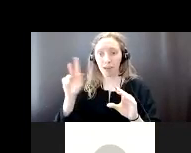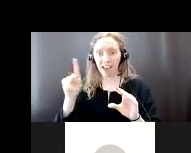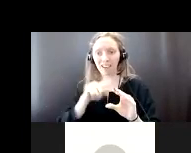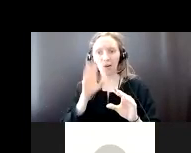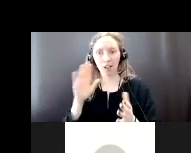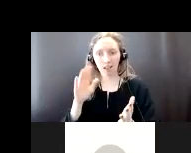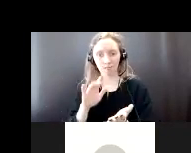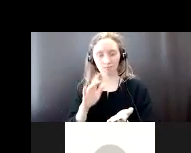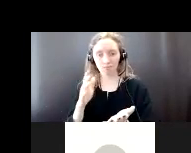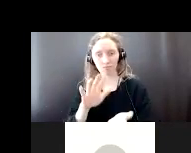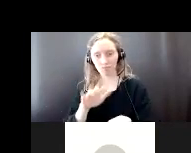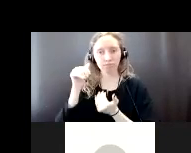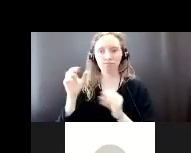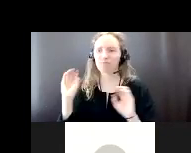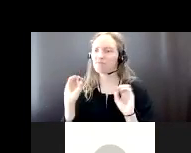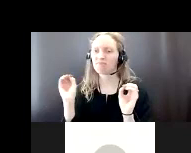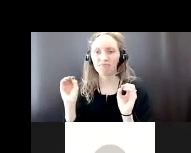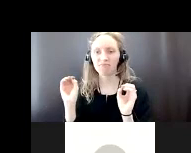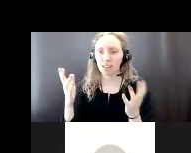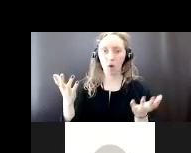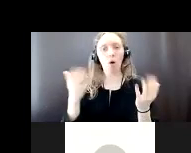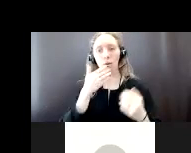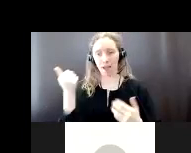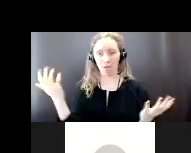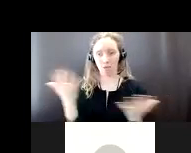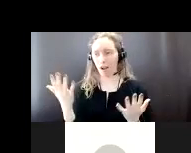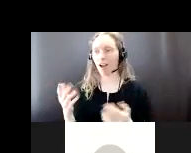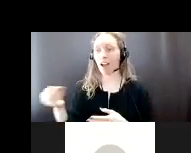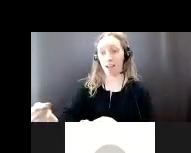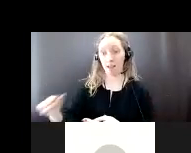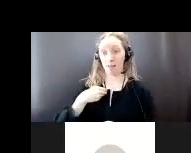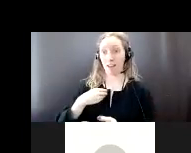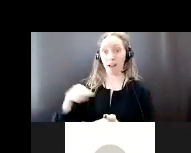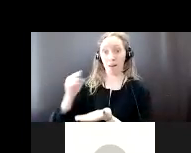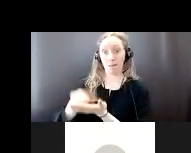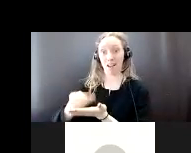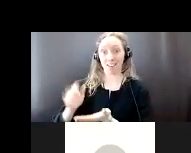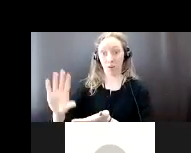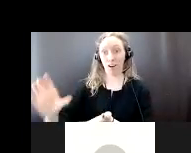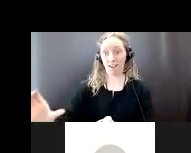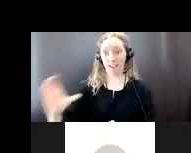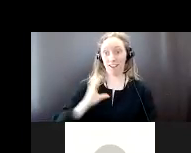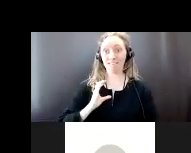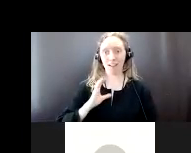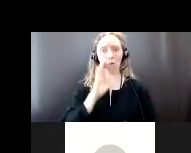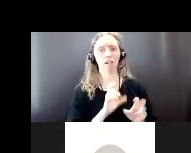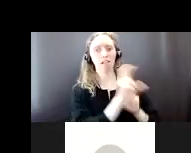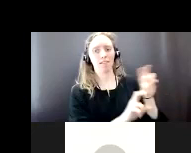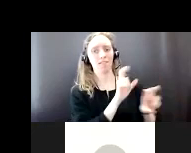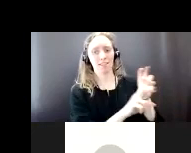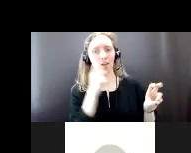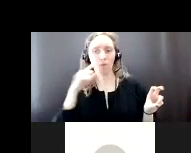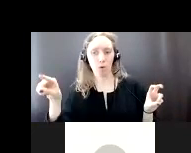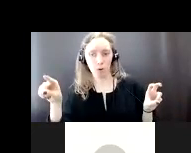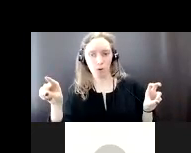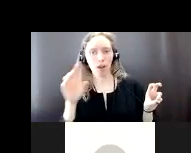I go out and I tell people, give me their money, let me invest it for them. And I'm going to guarantee them high returns, no